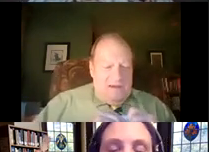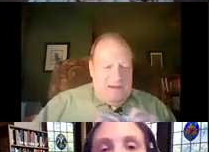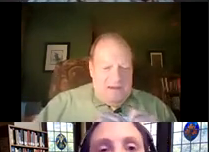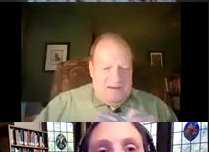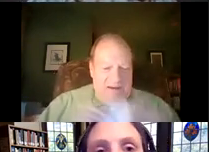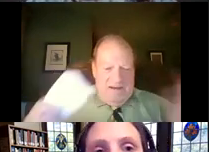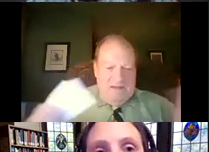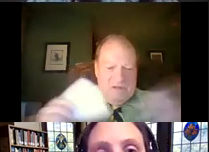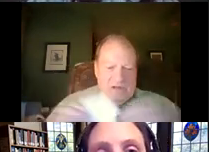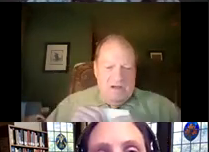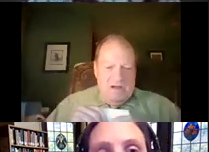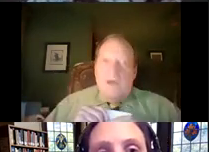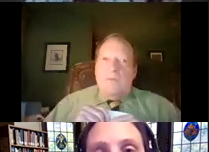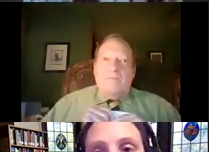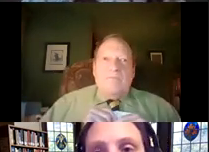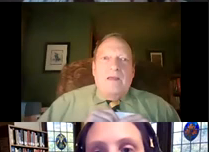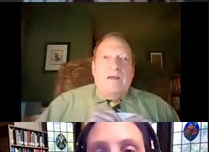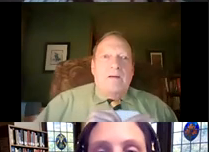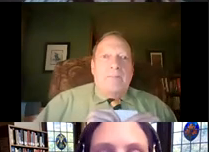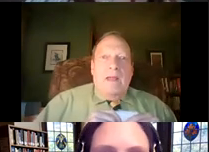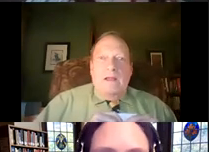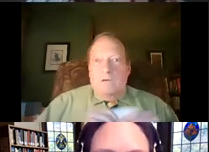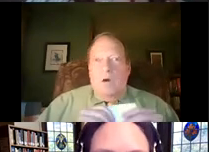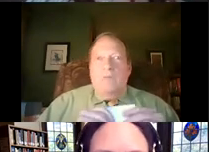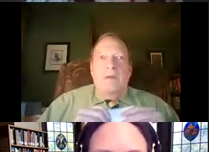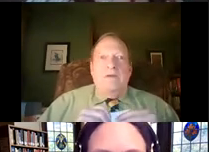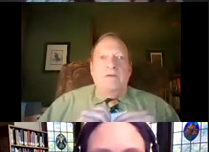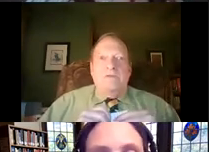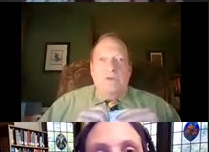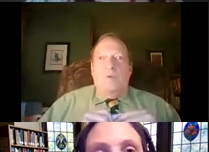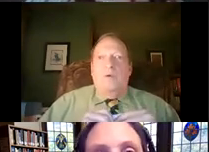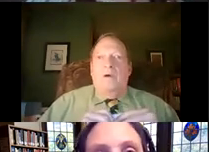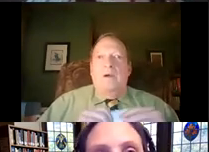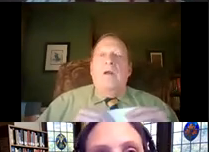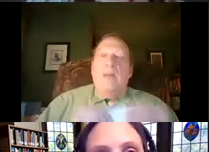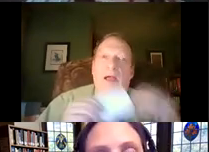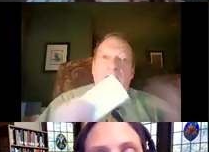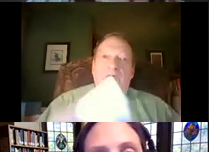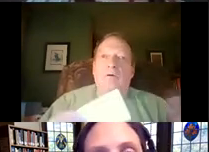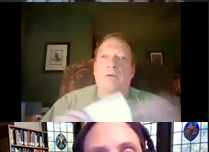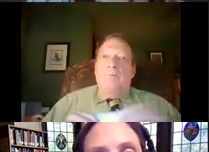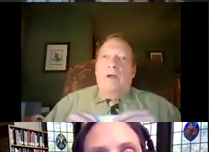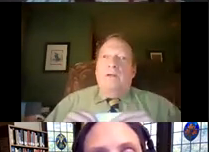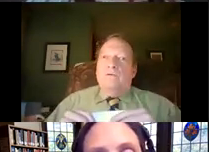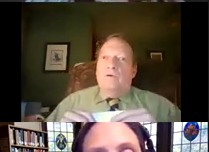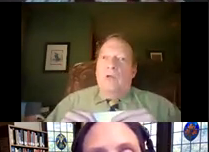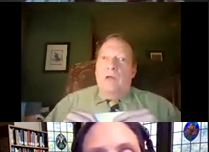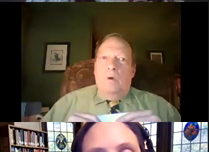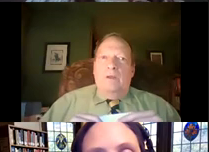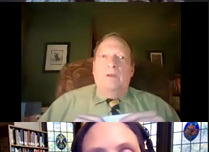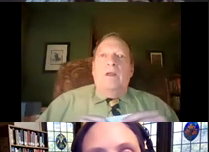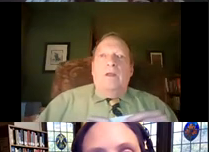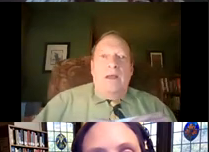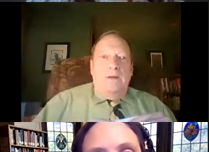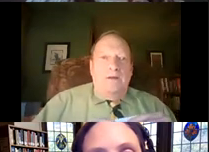Fagan dance company. And Garth spent his whole career here, and followed by also Clyde